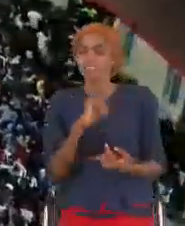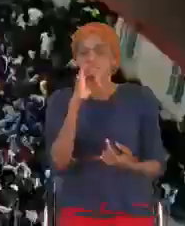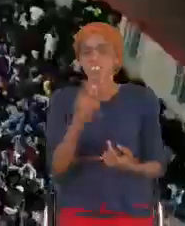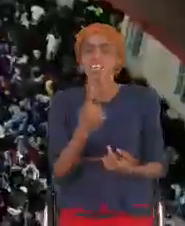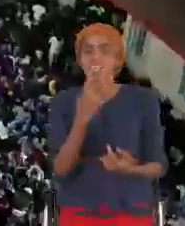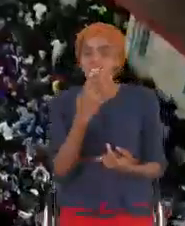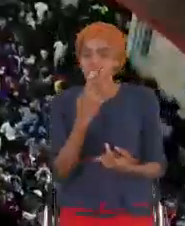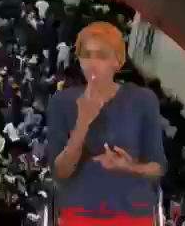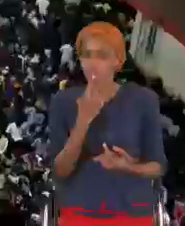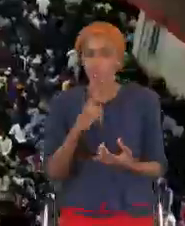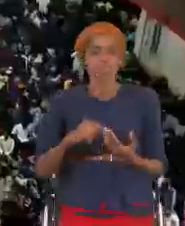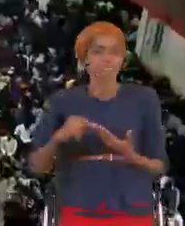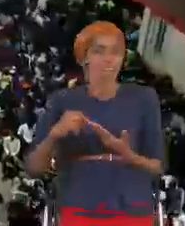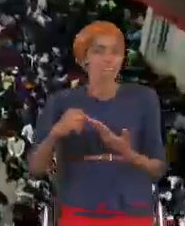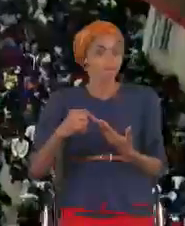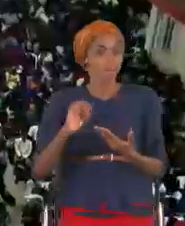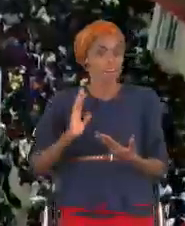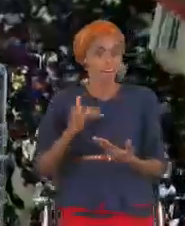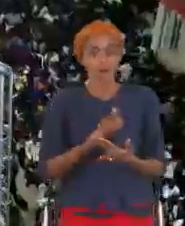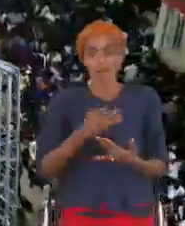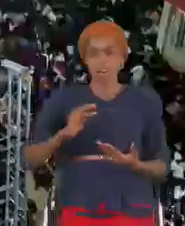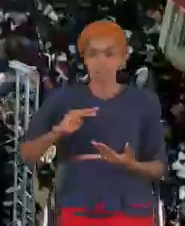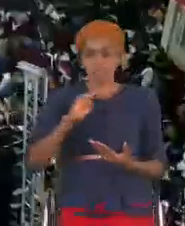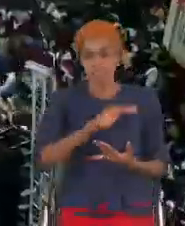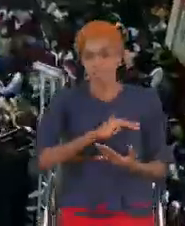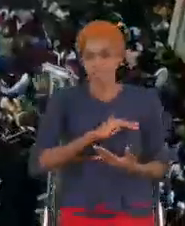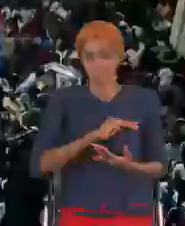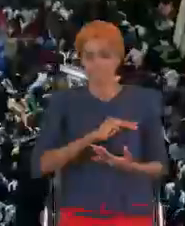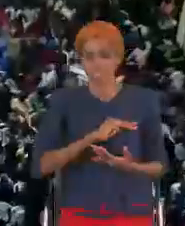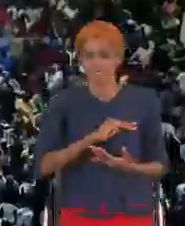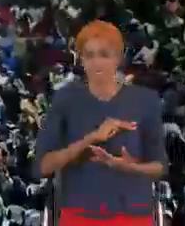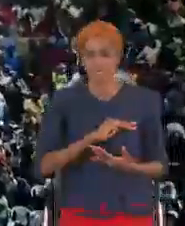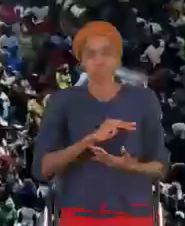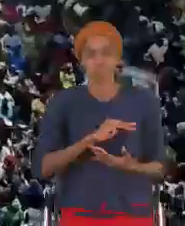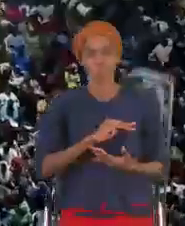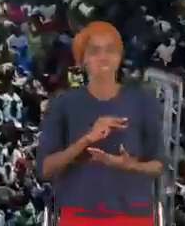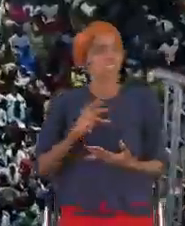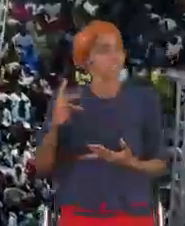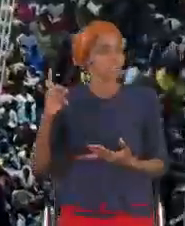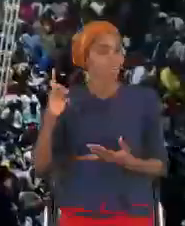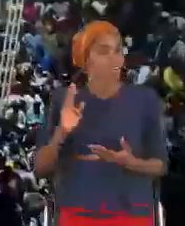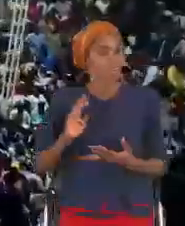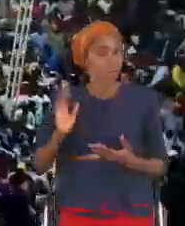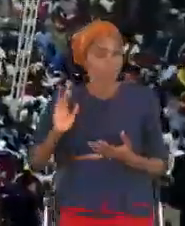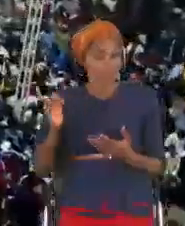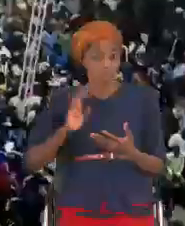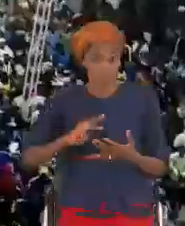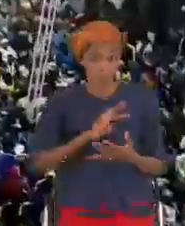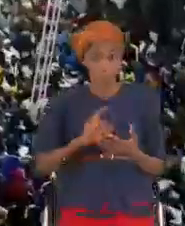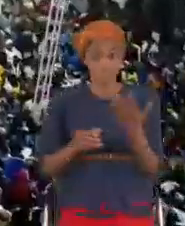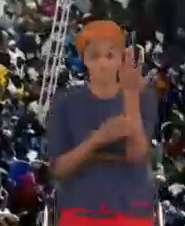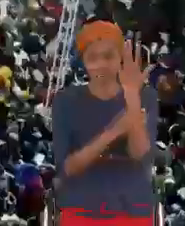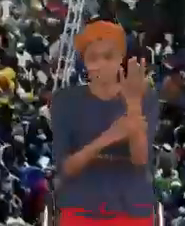tongue among our members. Our members, the feet, the hands,